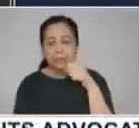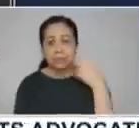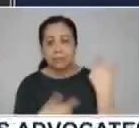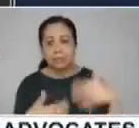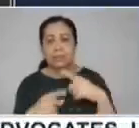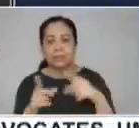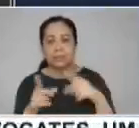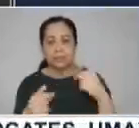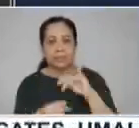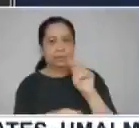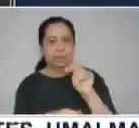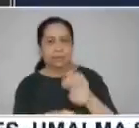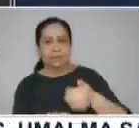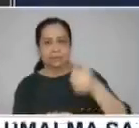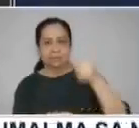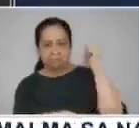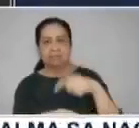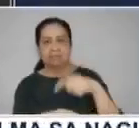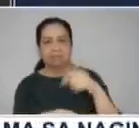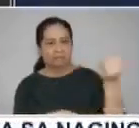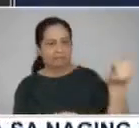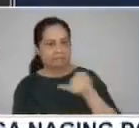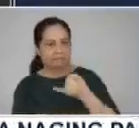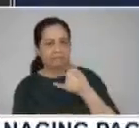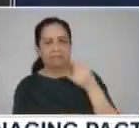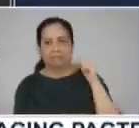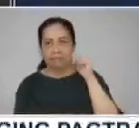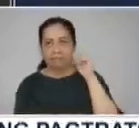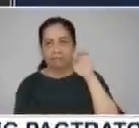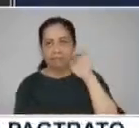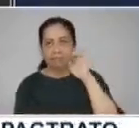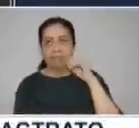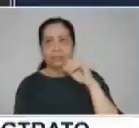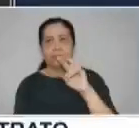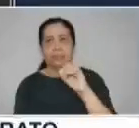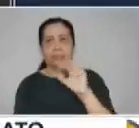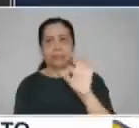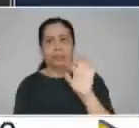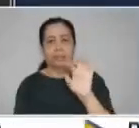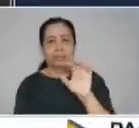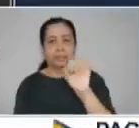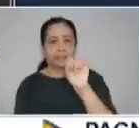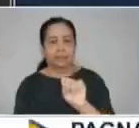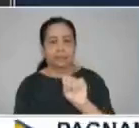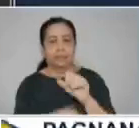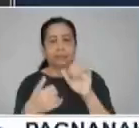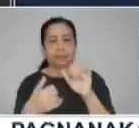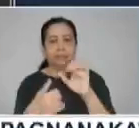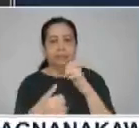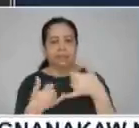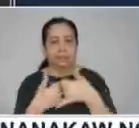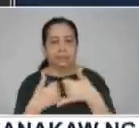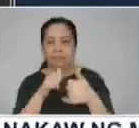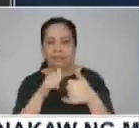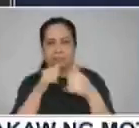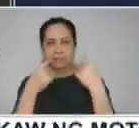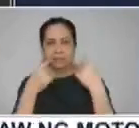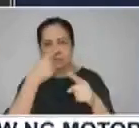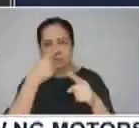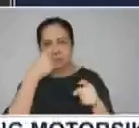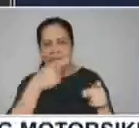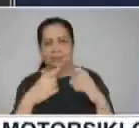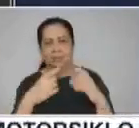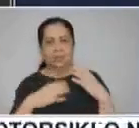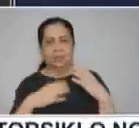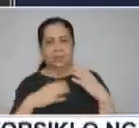kasi ang mahirap dyan is yung conflict with her schedule. Yeah, with school, with tournaments. Normally, walang pro tournaments, walang